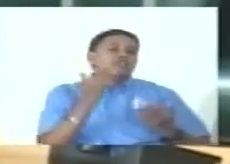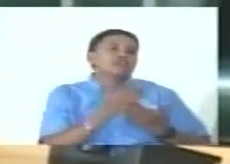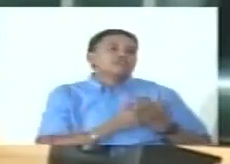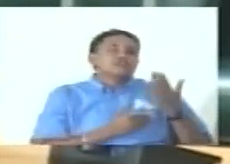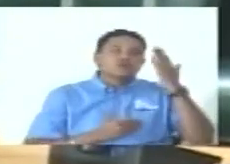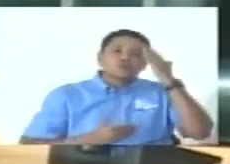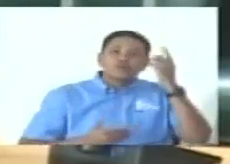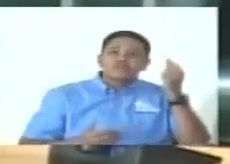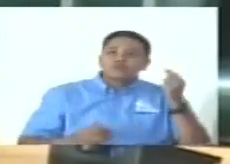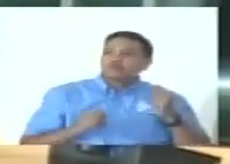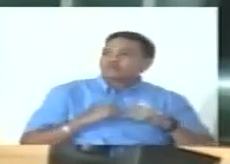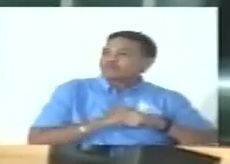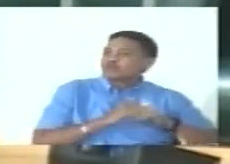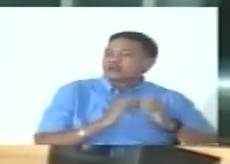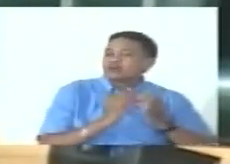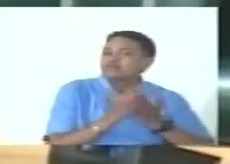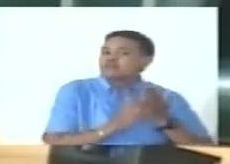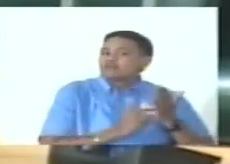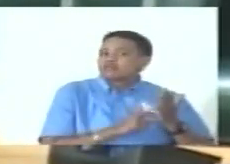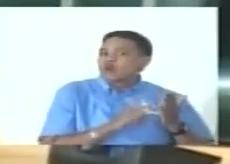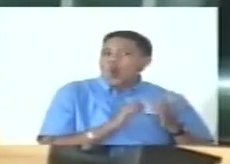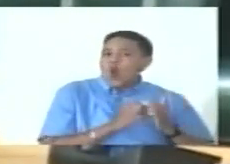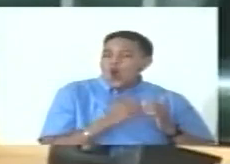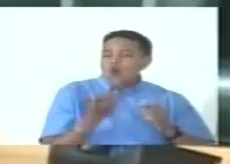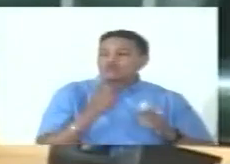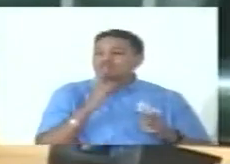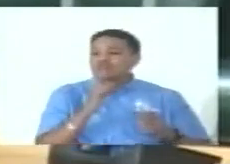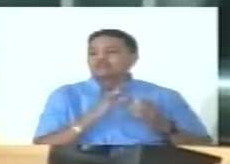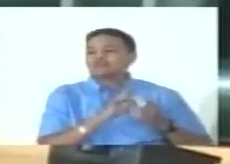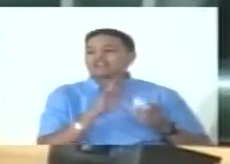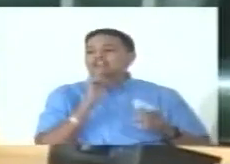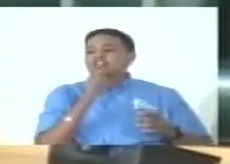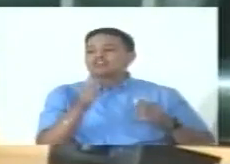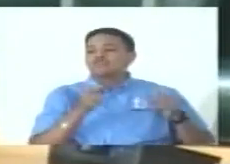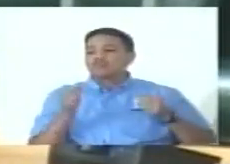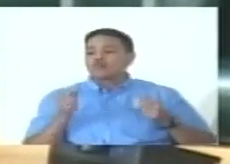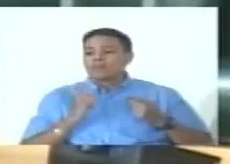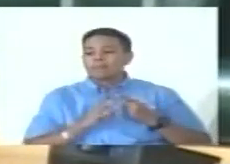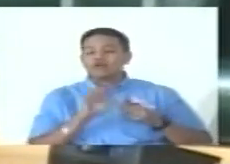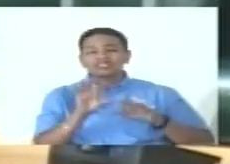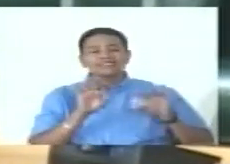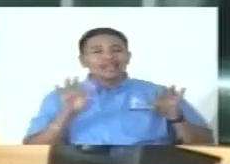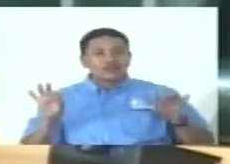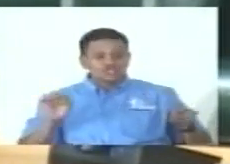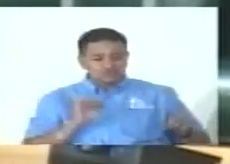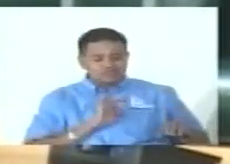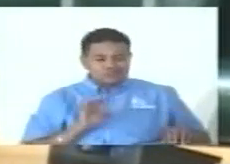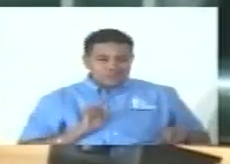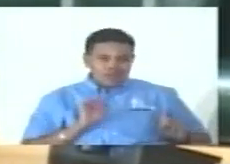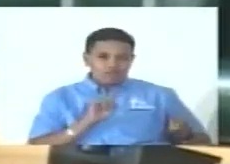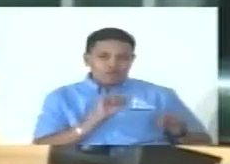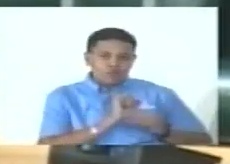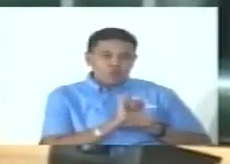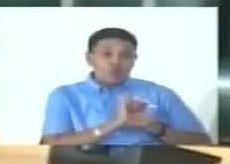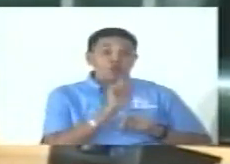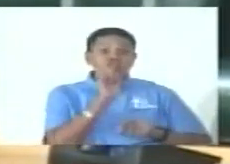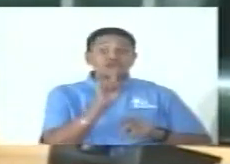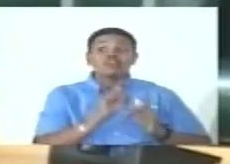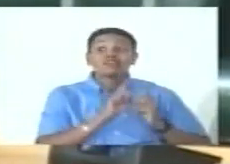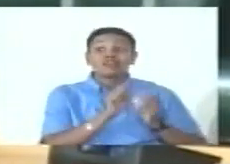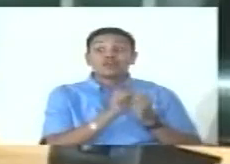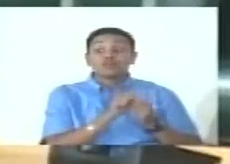this comes in the case of, you know, recruitment and selection, dealing with